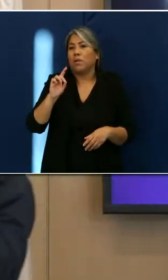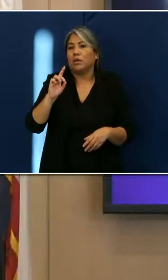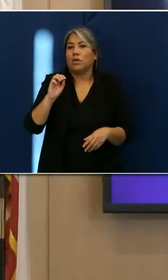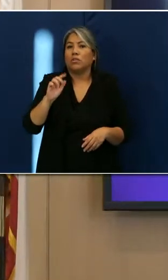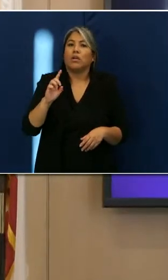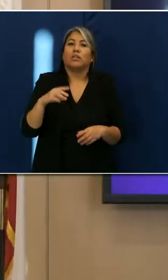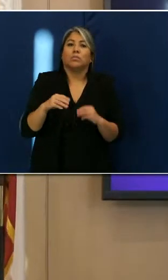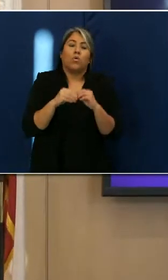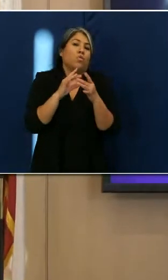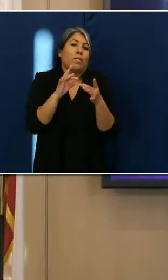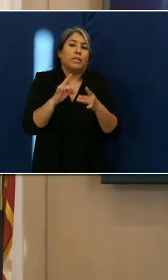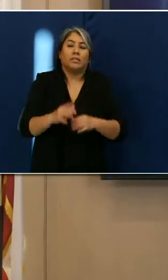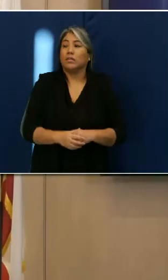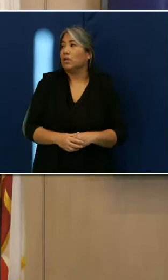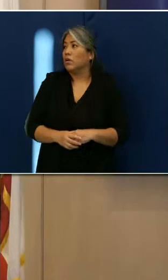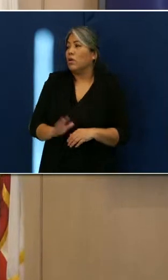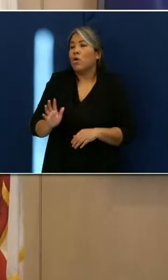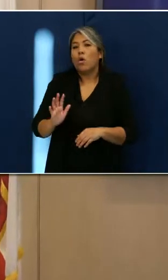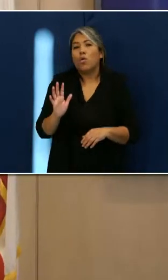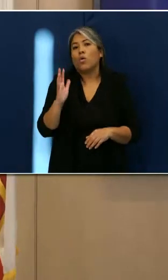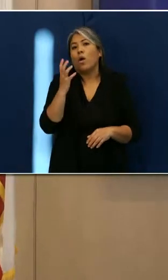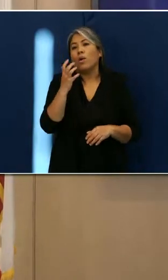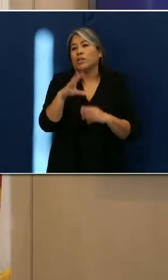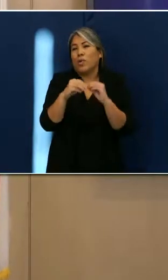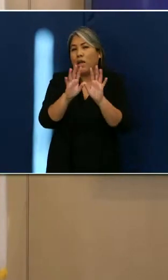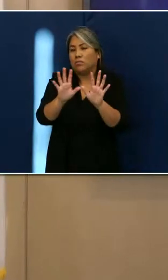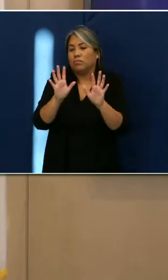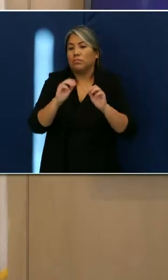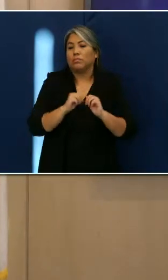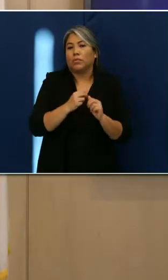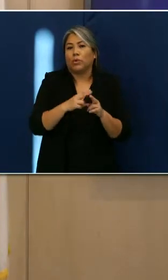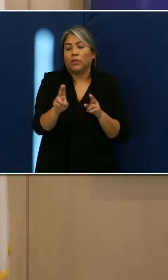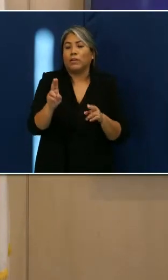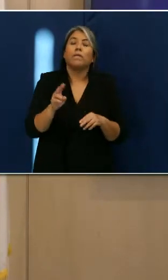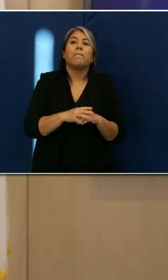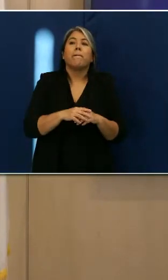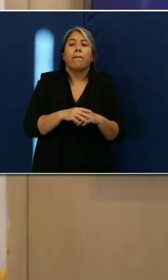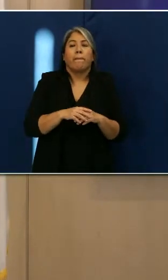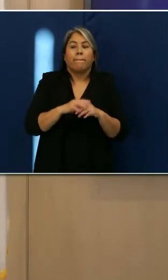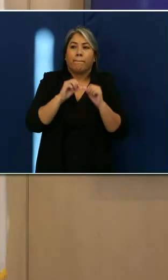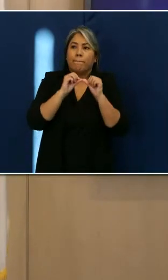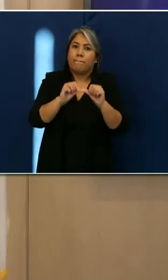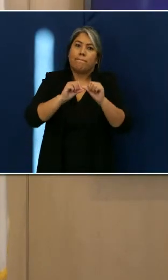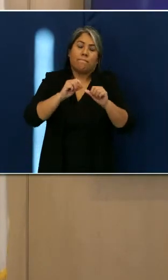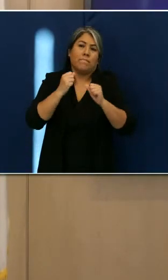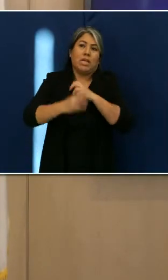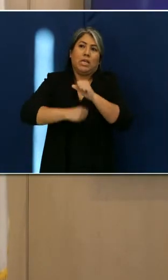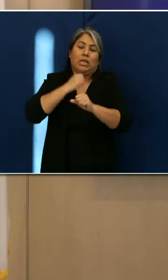comments. No, I just wanted to quickly add, having spent decades working in an emergency